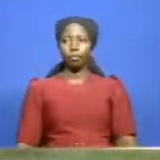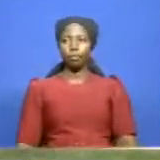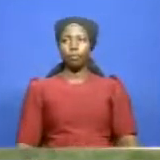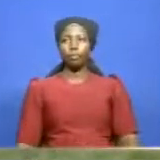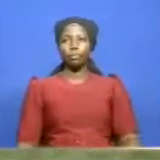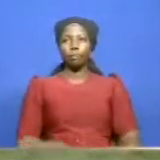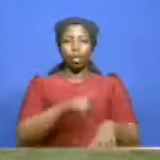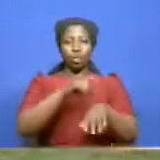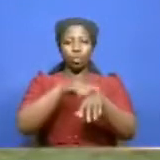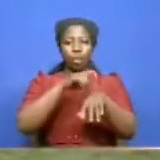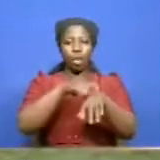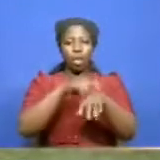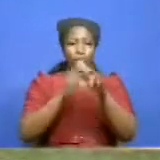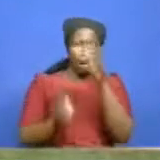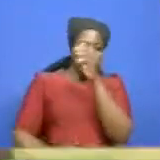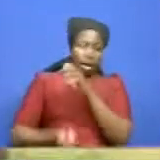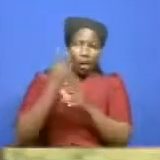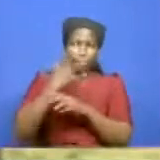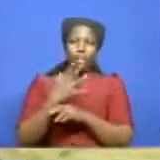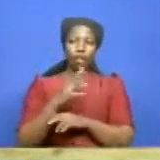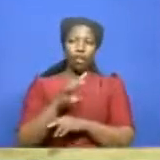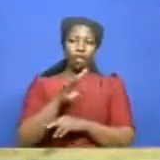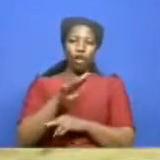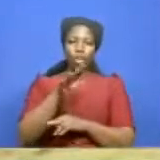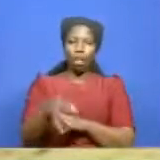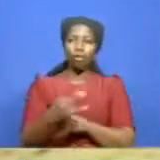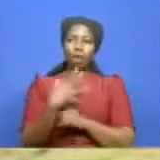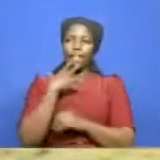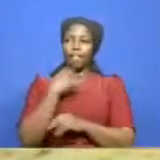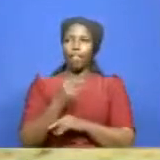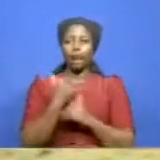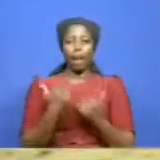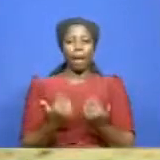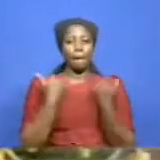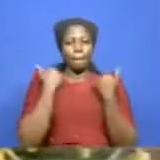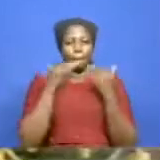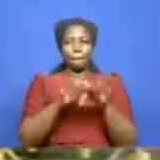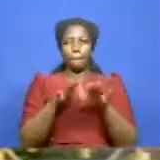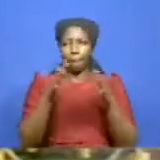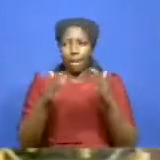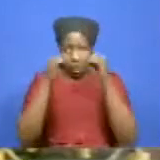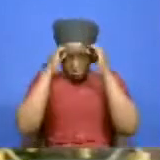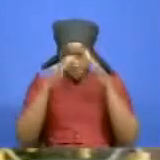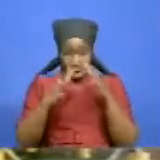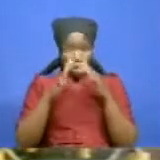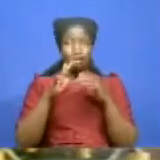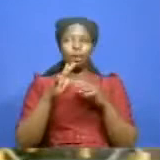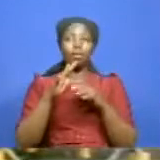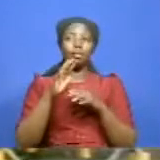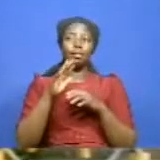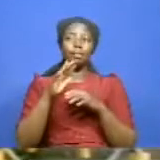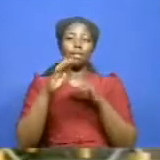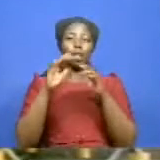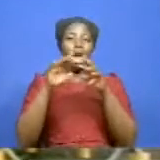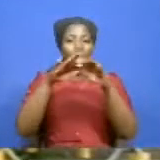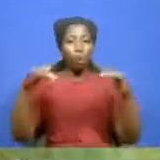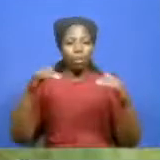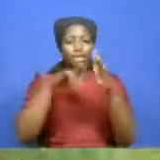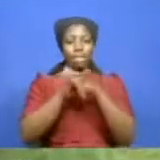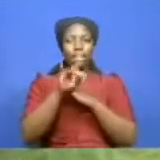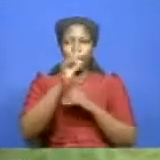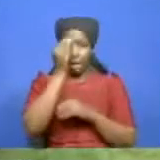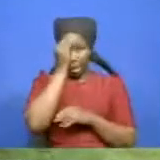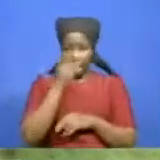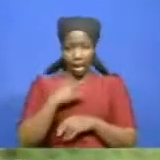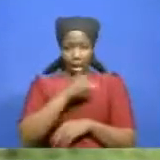Speaking during the groundbreaking ceremony of a 4,500-bed student hostels at Catholic University, developers said that they are